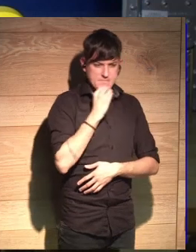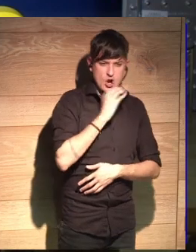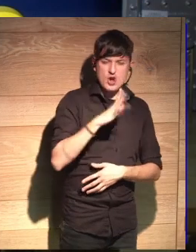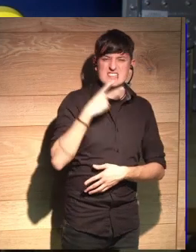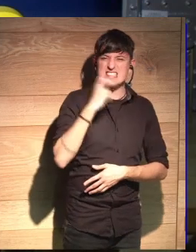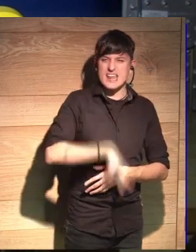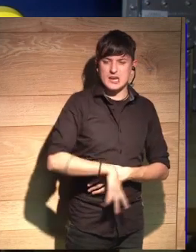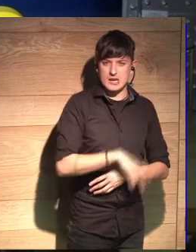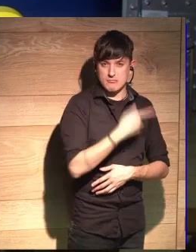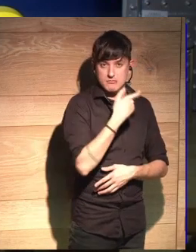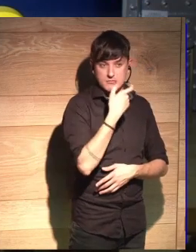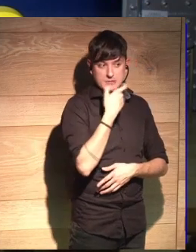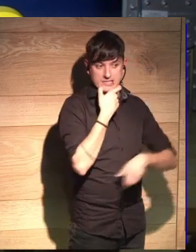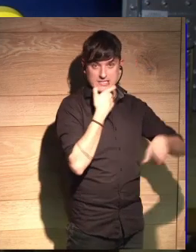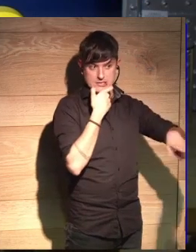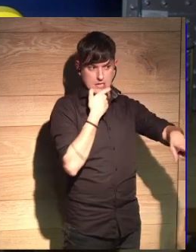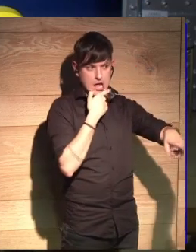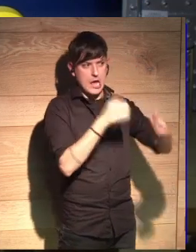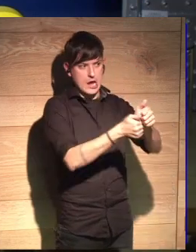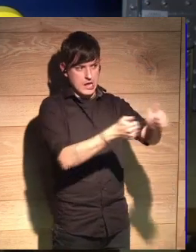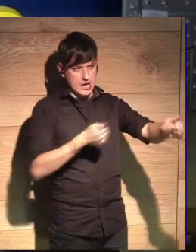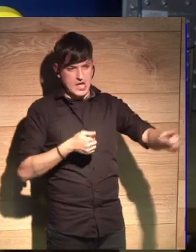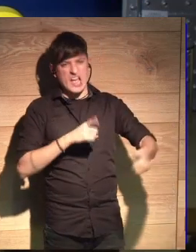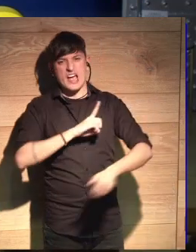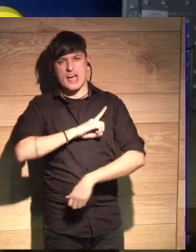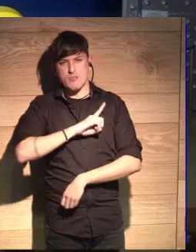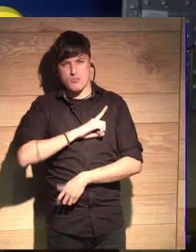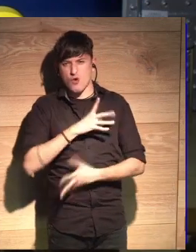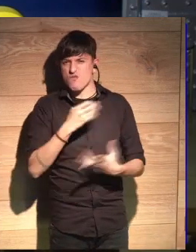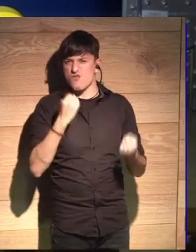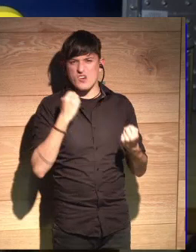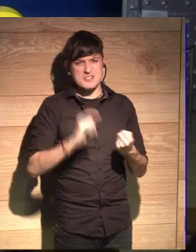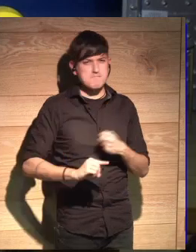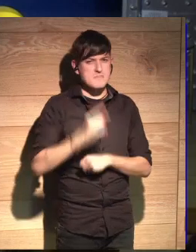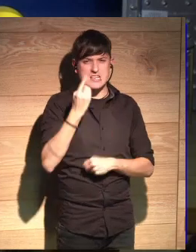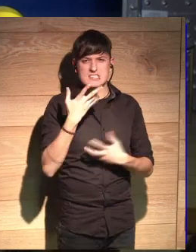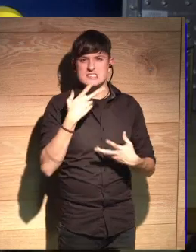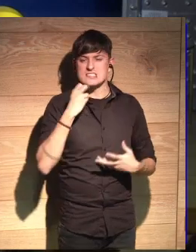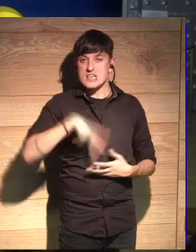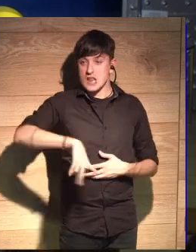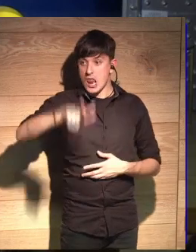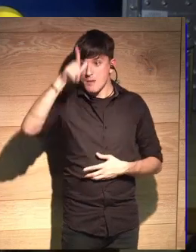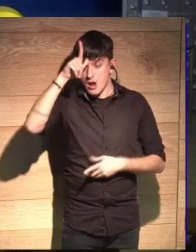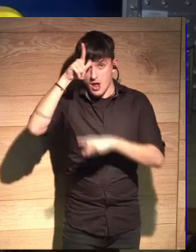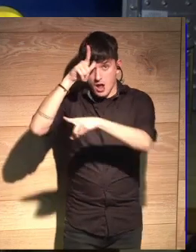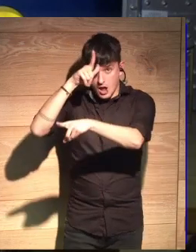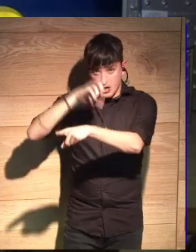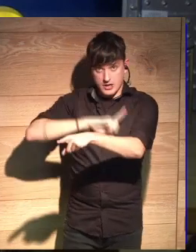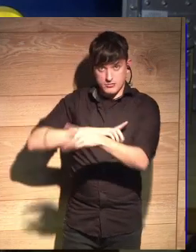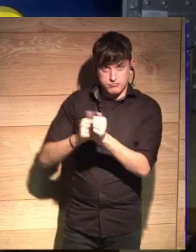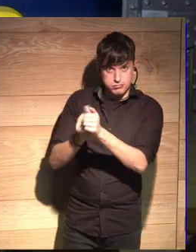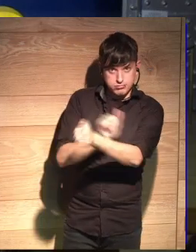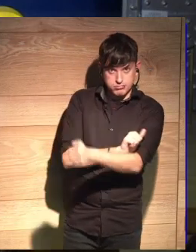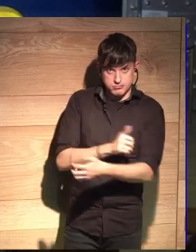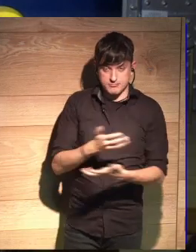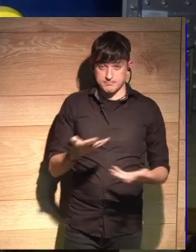to have an army. Who had the strongest army in the 1800s? Germany. Japan modeled its army on the